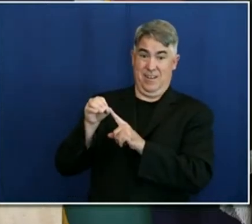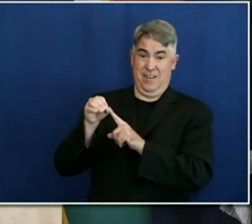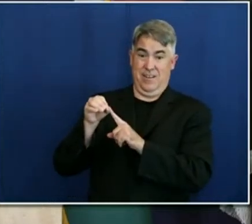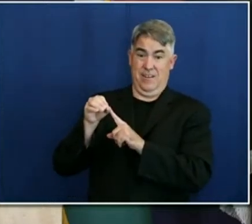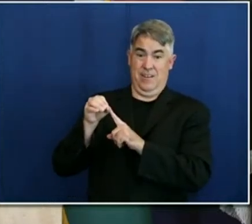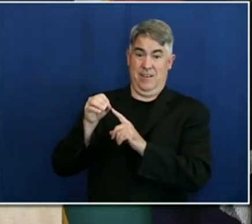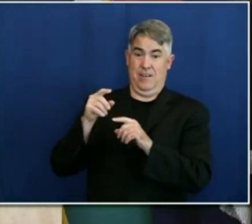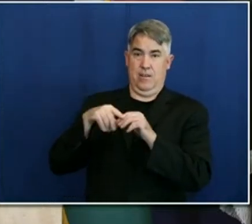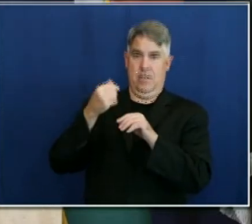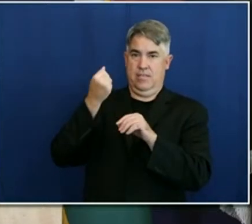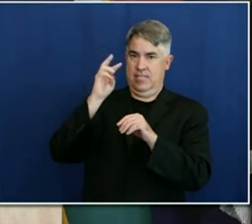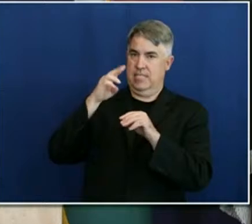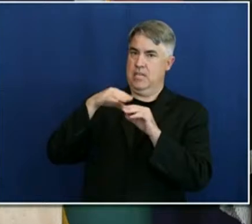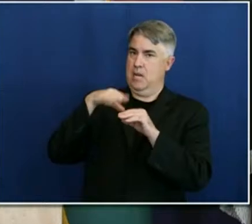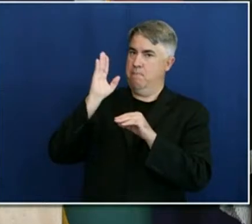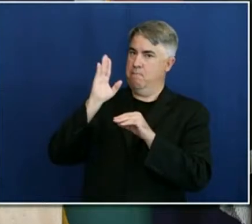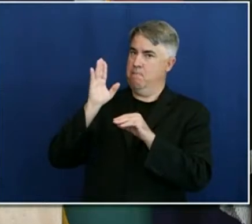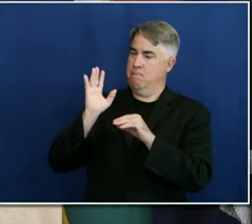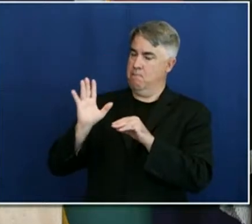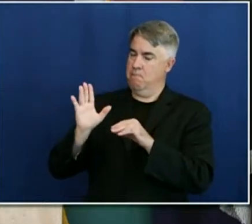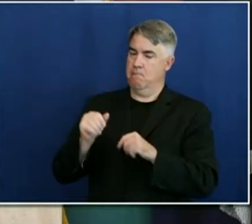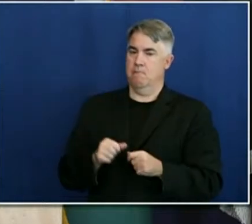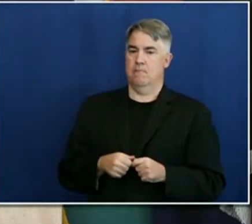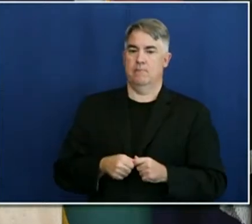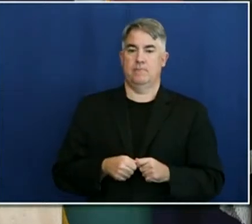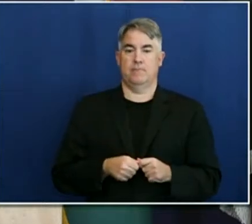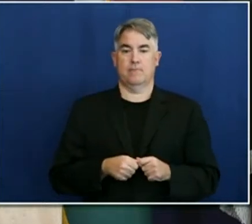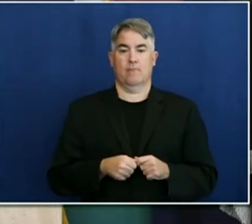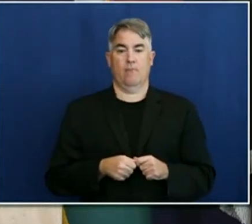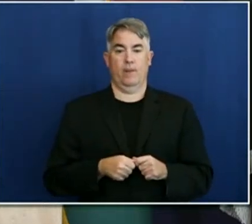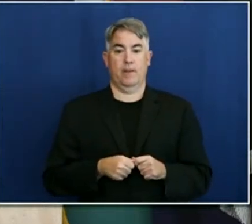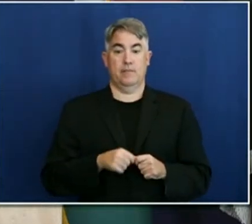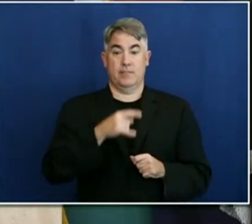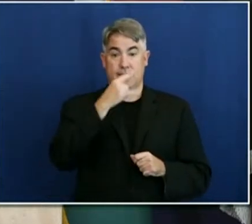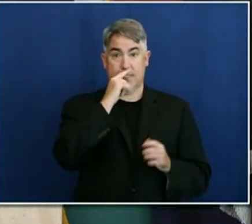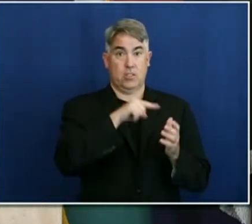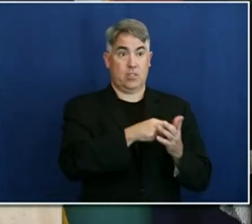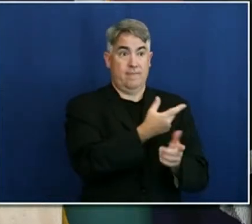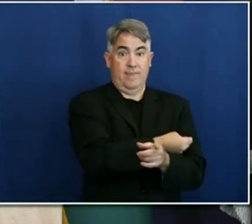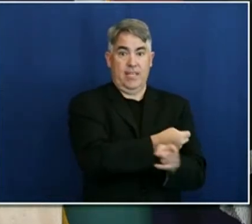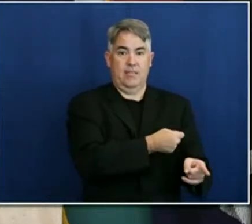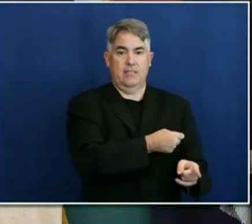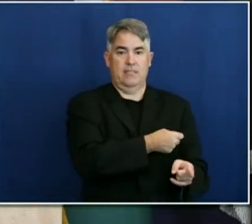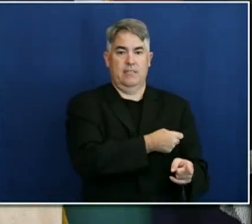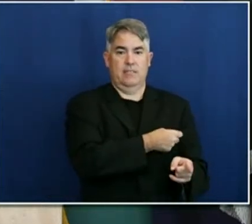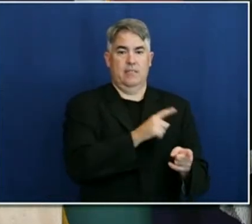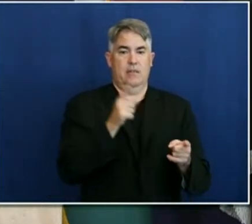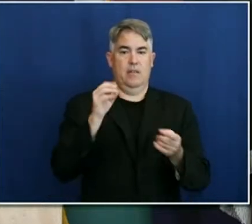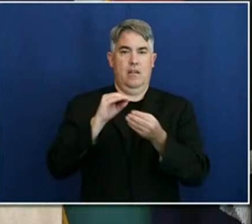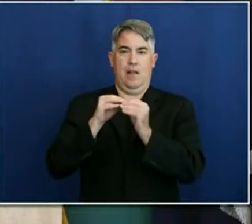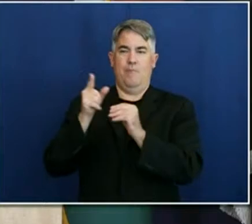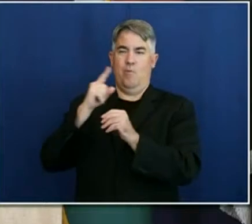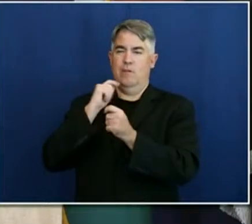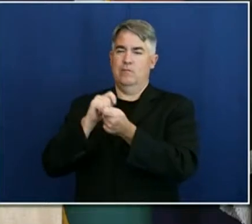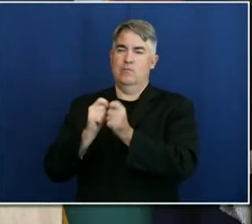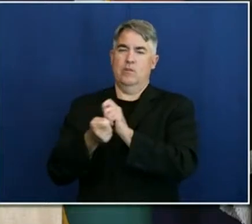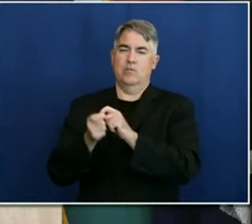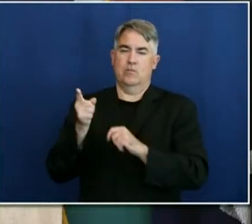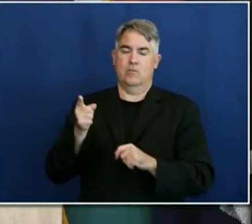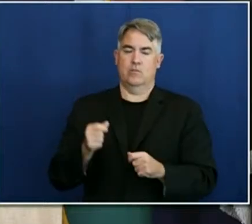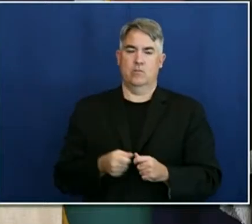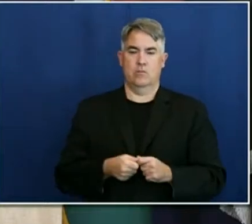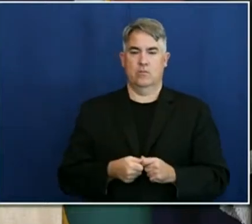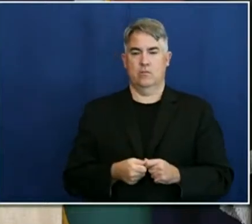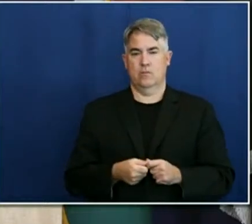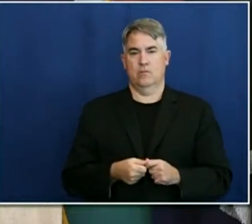We will have to readjust and modify that when vaccine is available for the population of 12 to